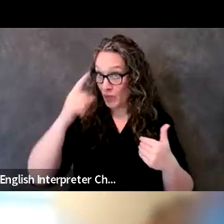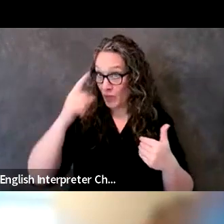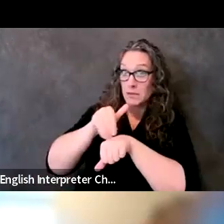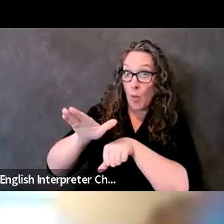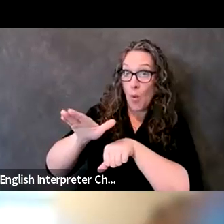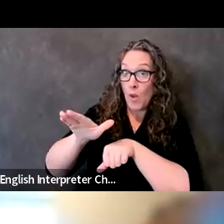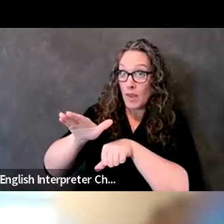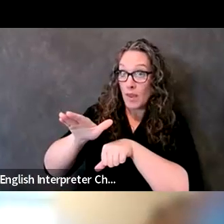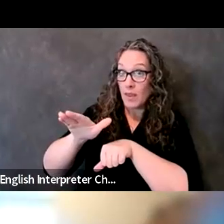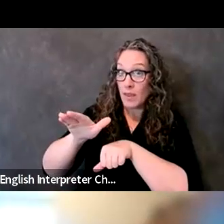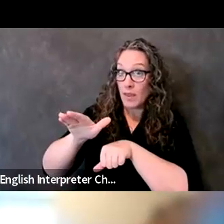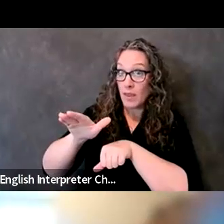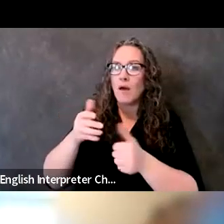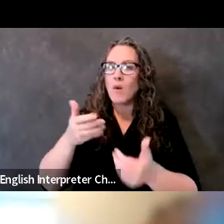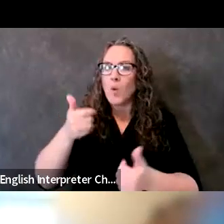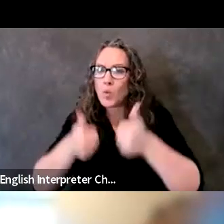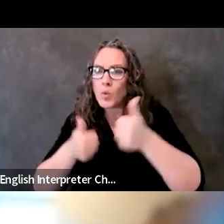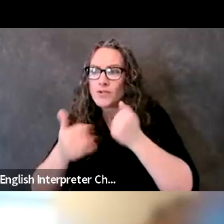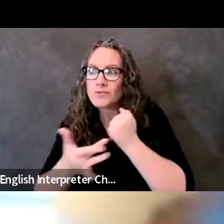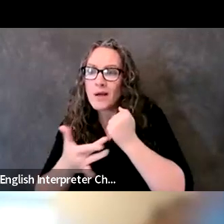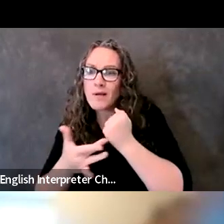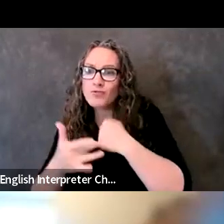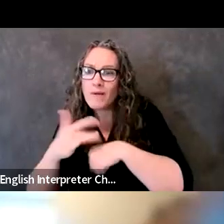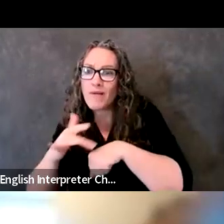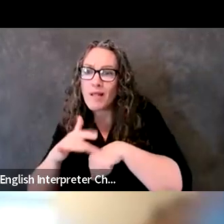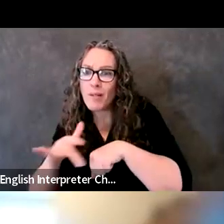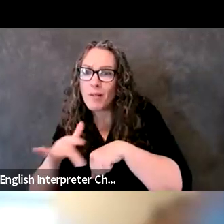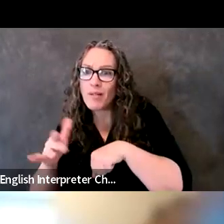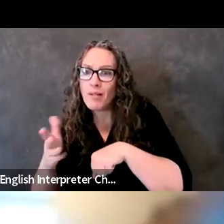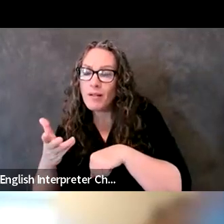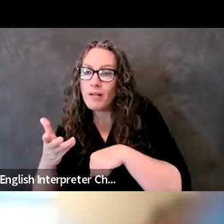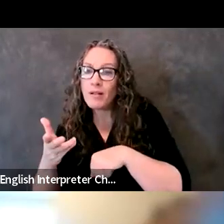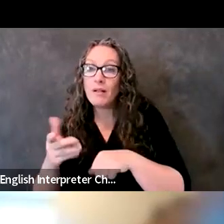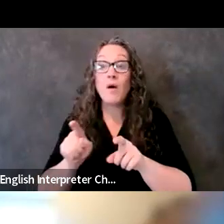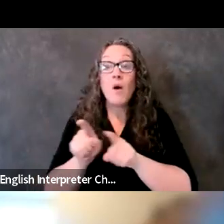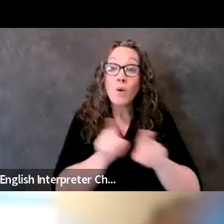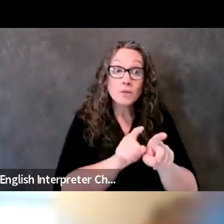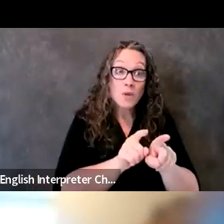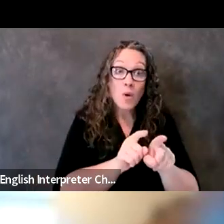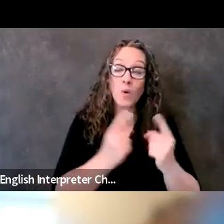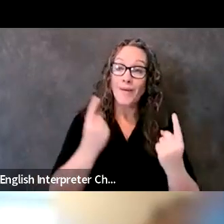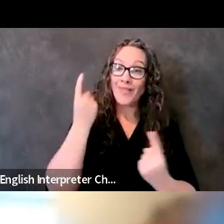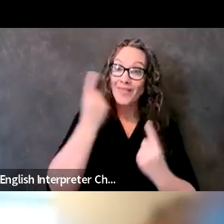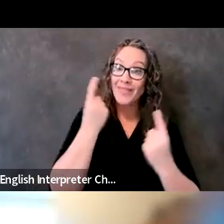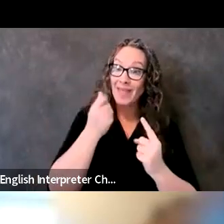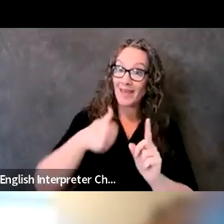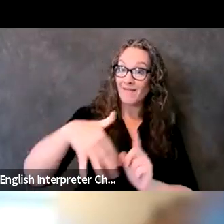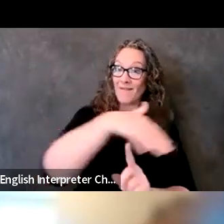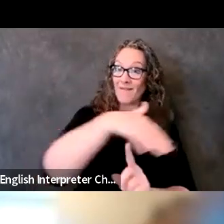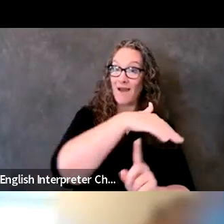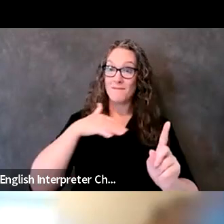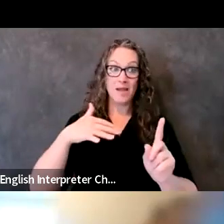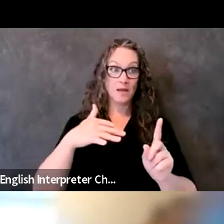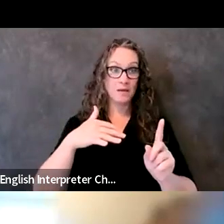what technology is available to them, and then also considering that built environment. When was the last time